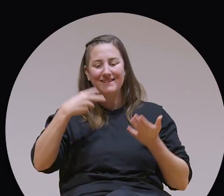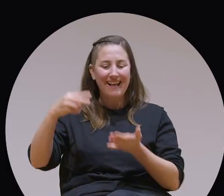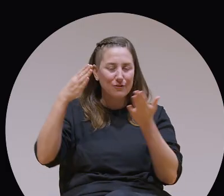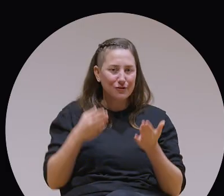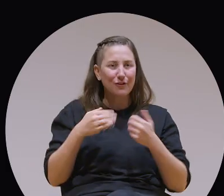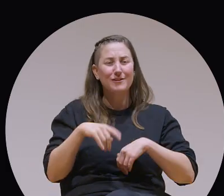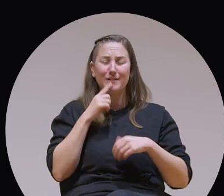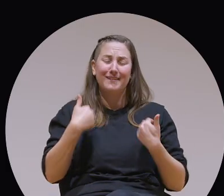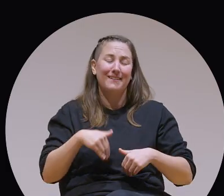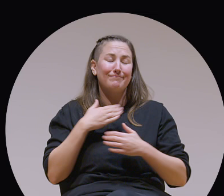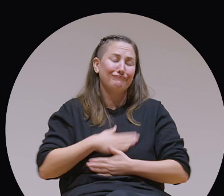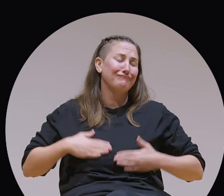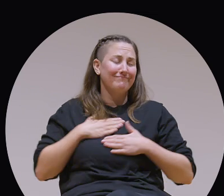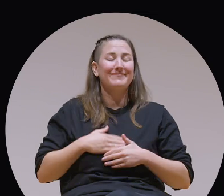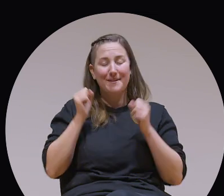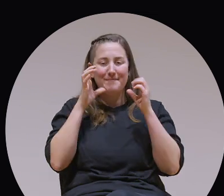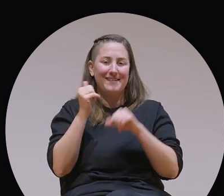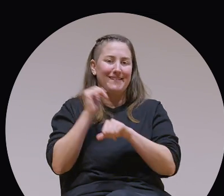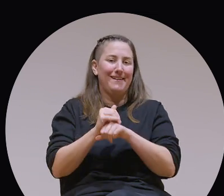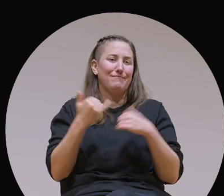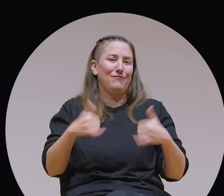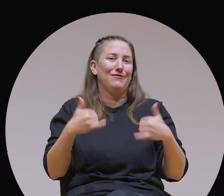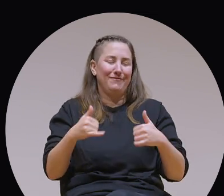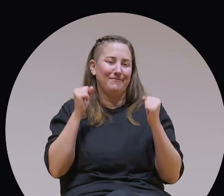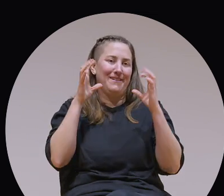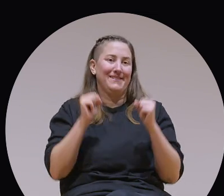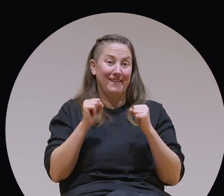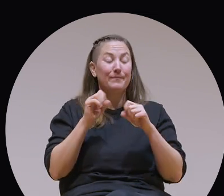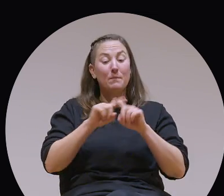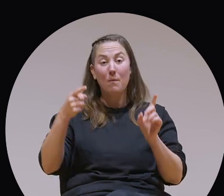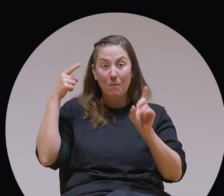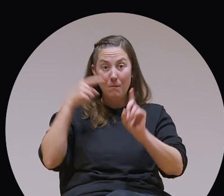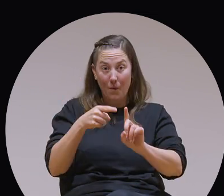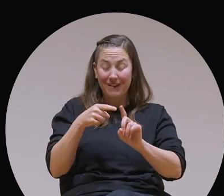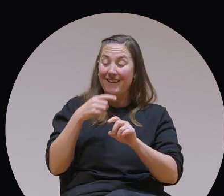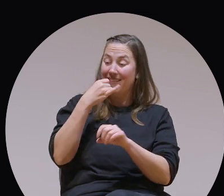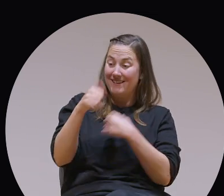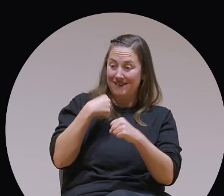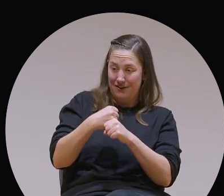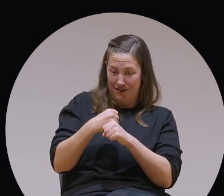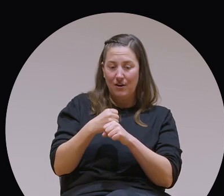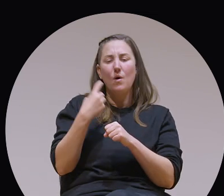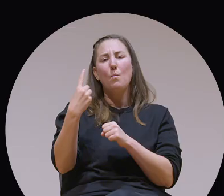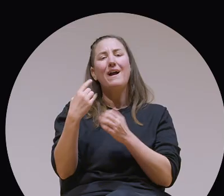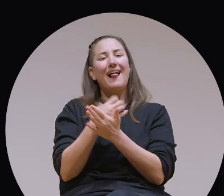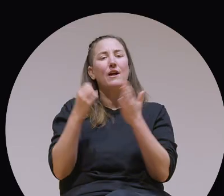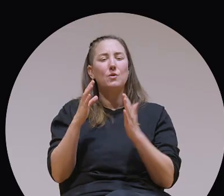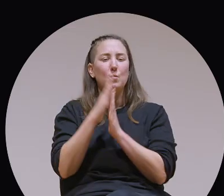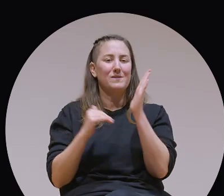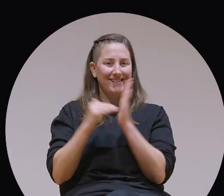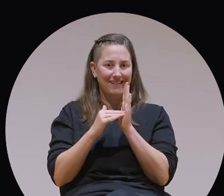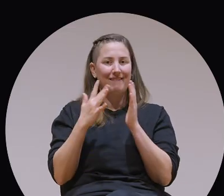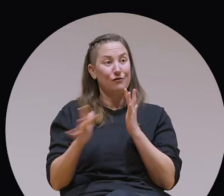tremendous evening. But the coda to that is that this year, a collector in New Zealand